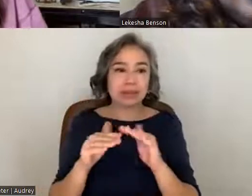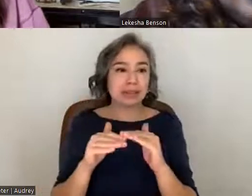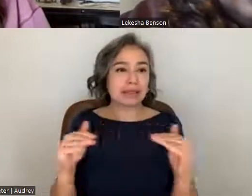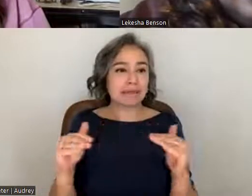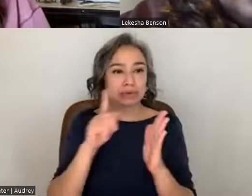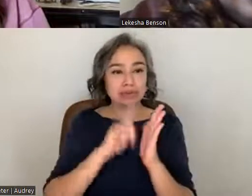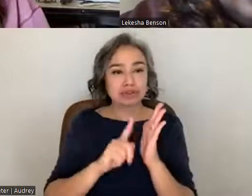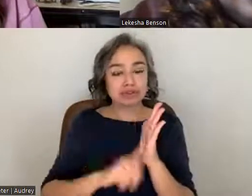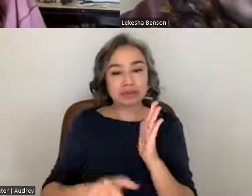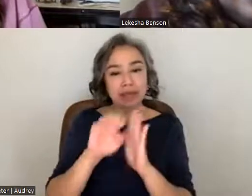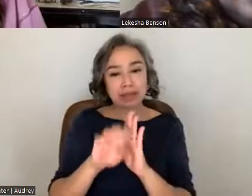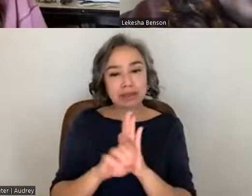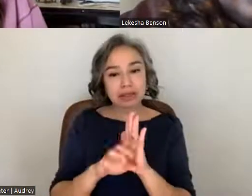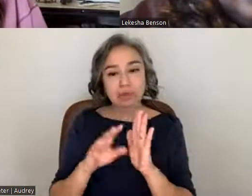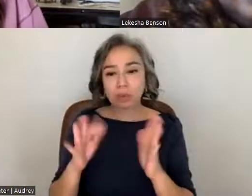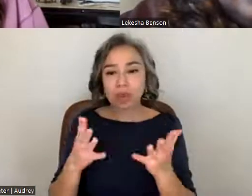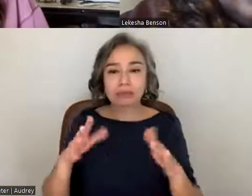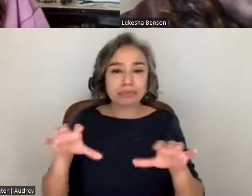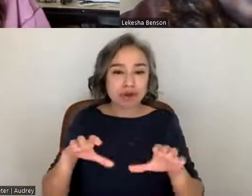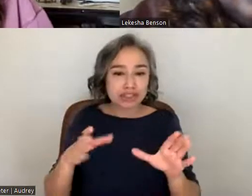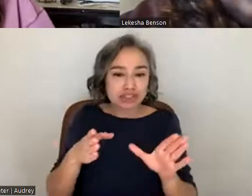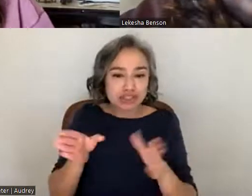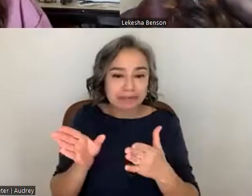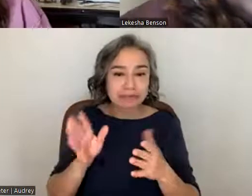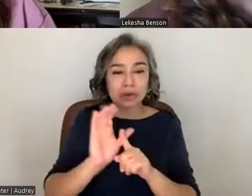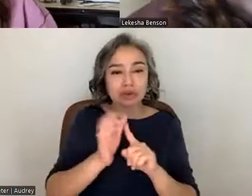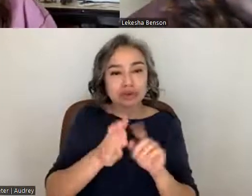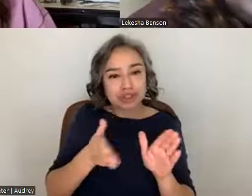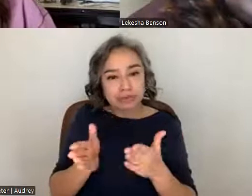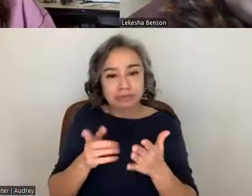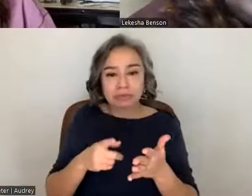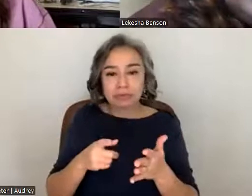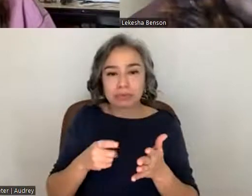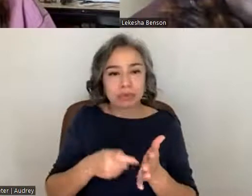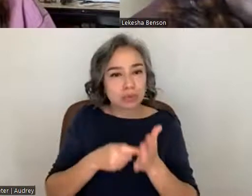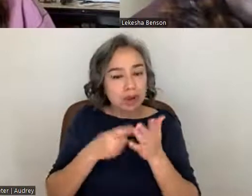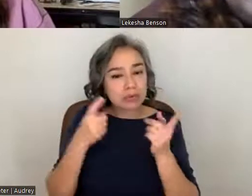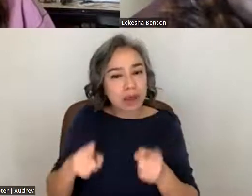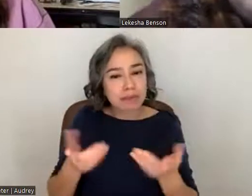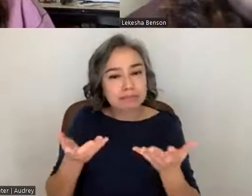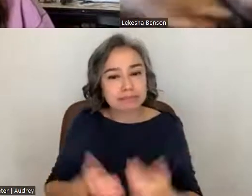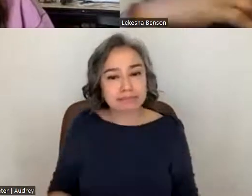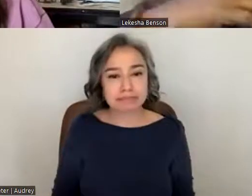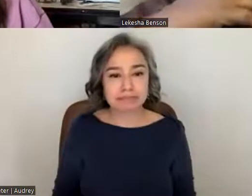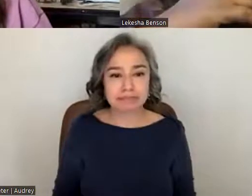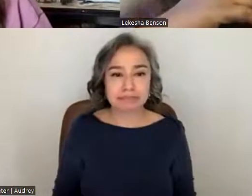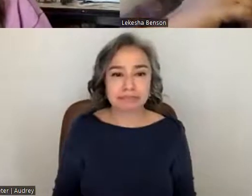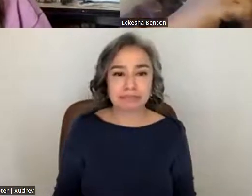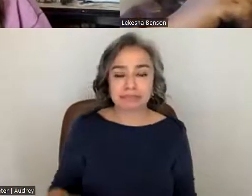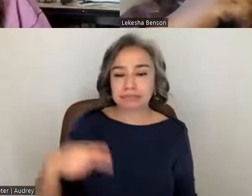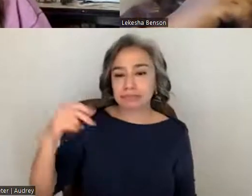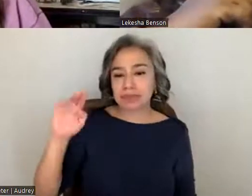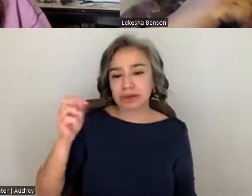of practice shifts, what sort of cultural shifts do you think need to happen? I have two thoughts on that.